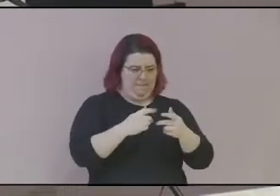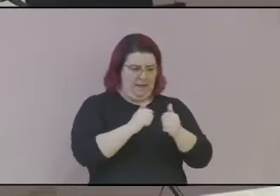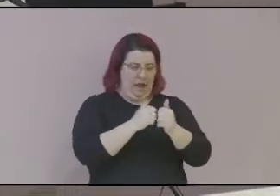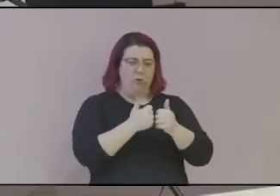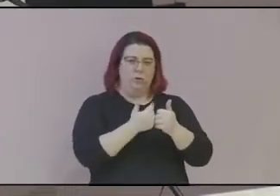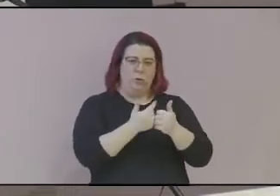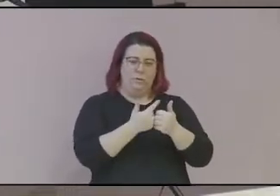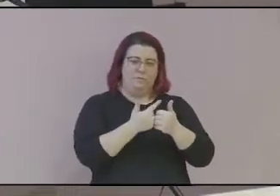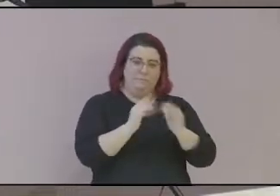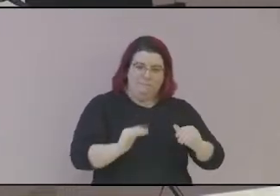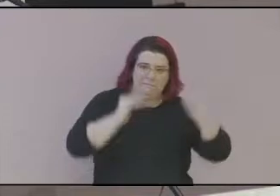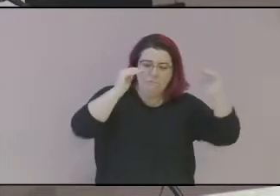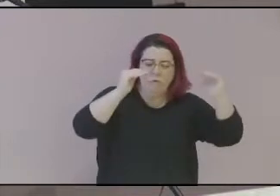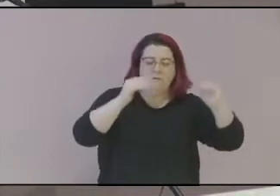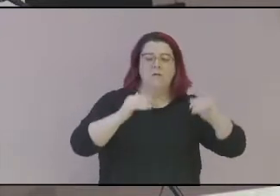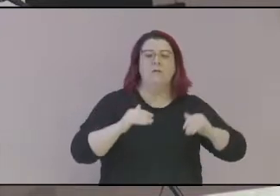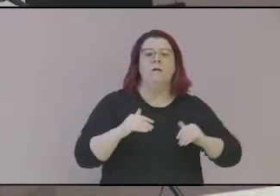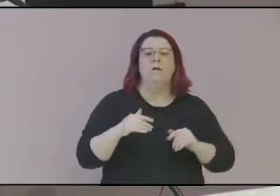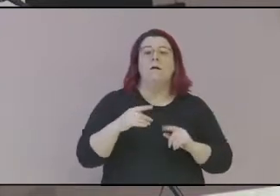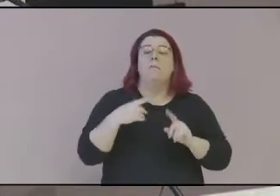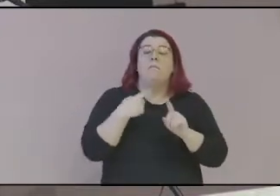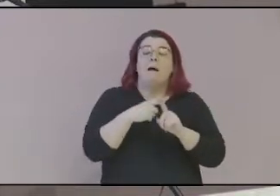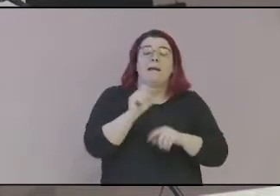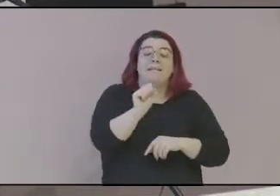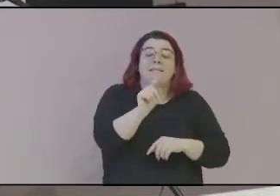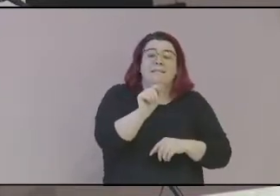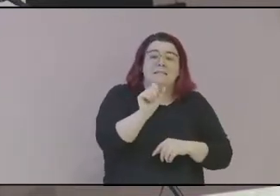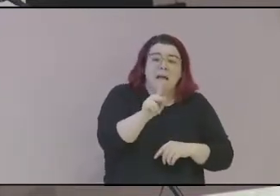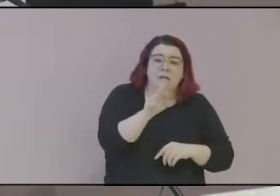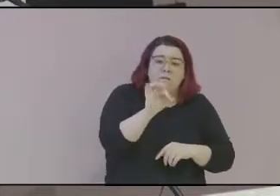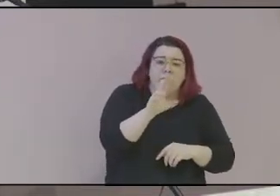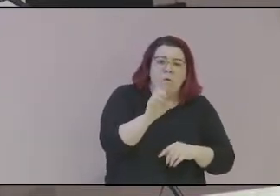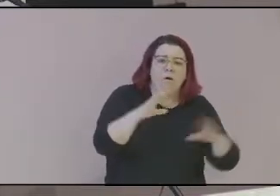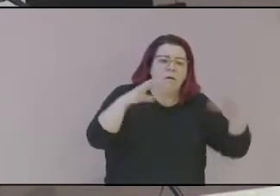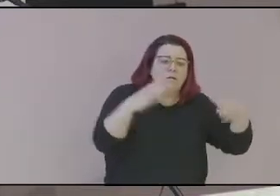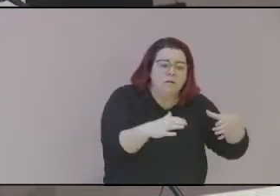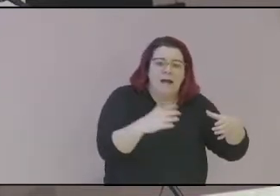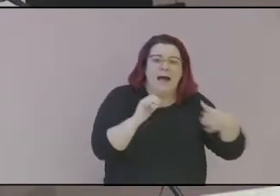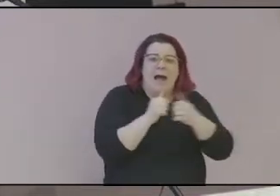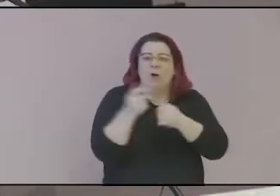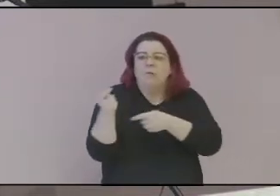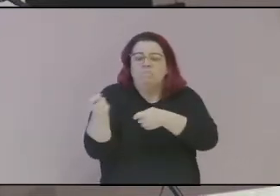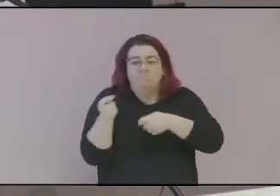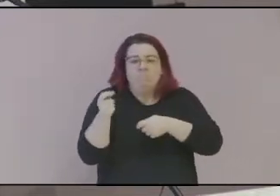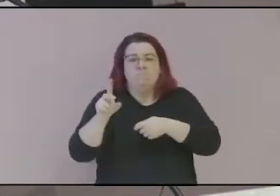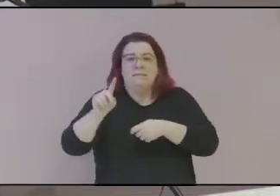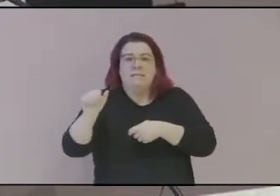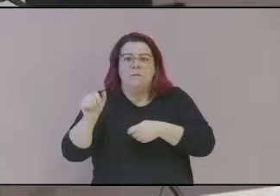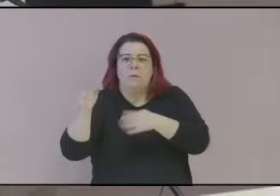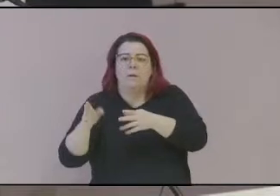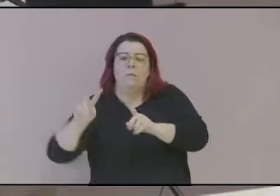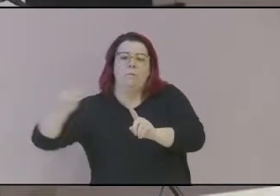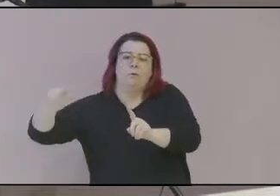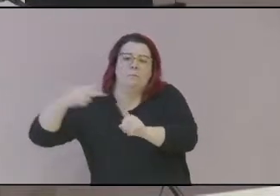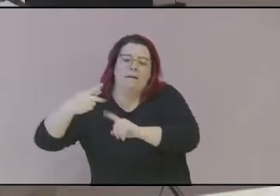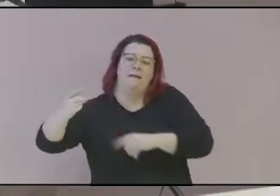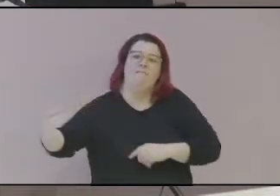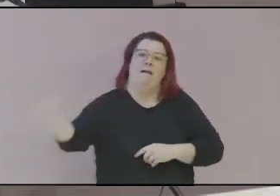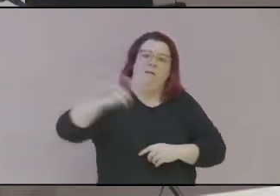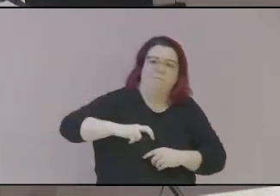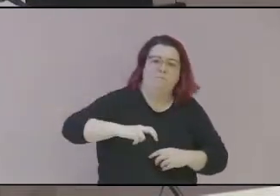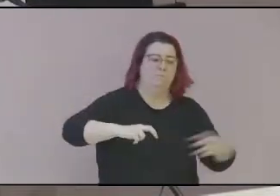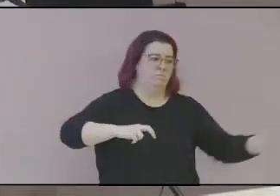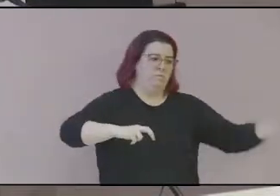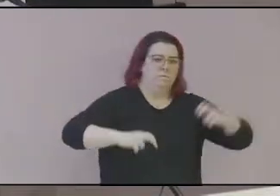on task forces to rethink CSCs and to come up with a disability model for regional allocation as well? Medicine